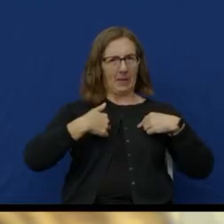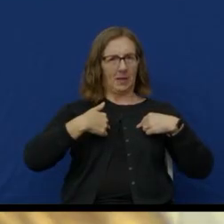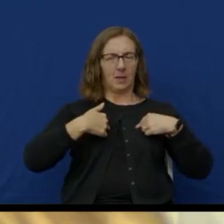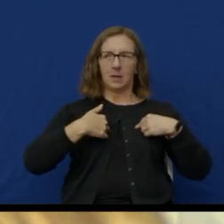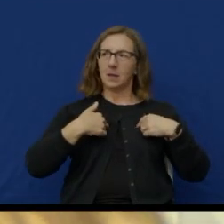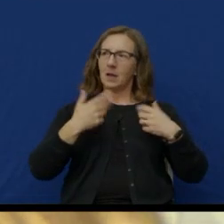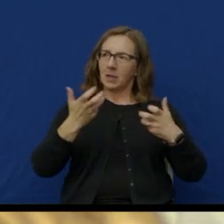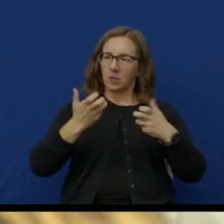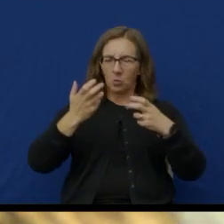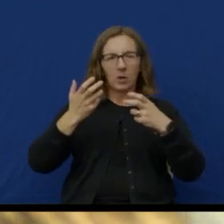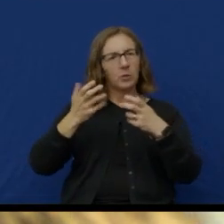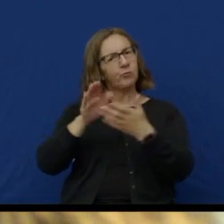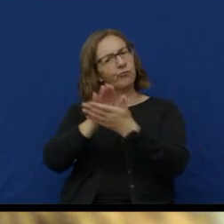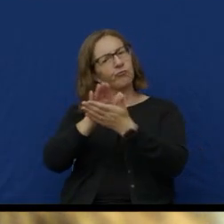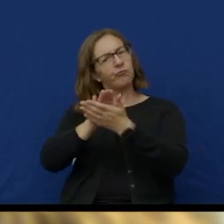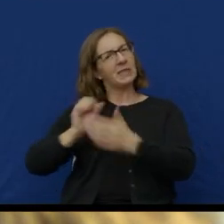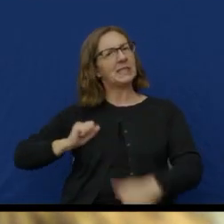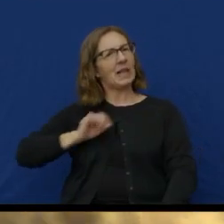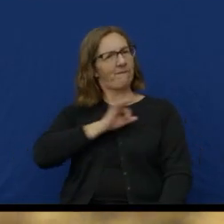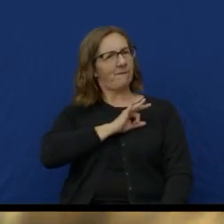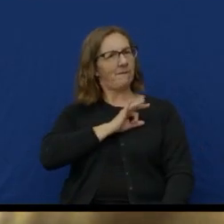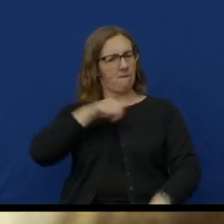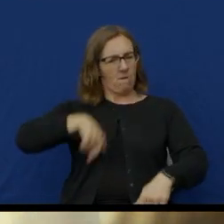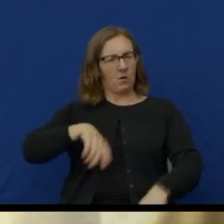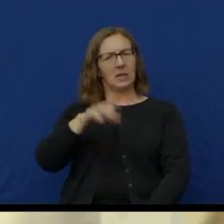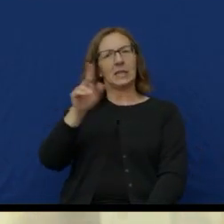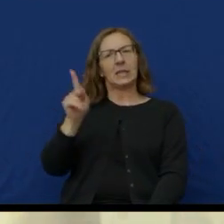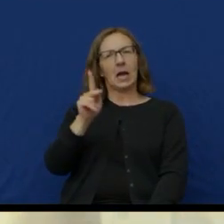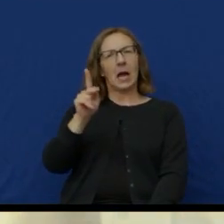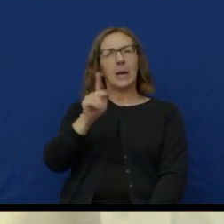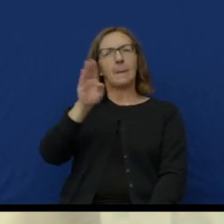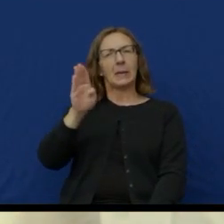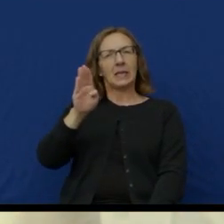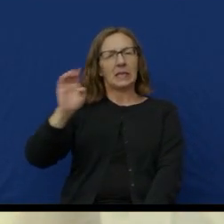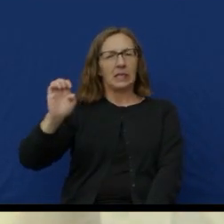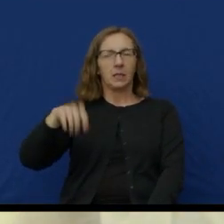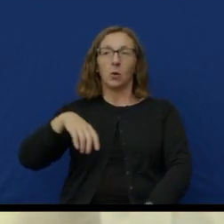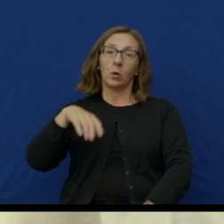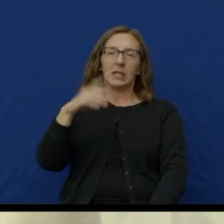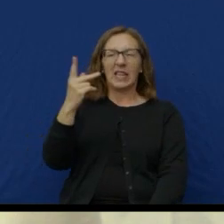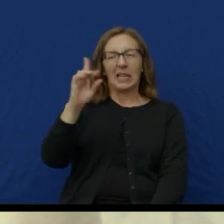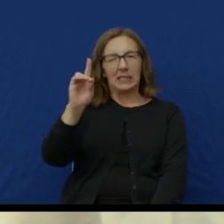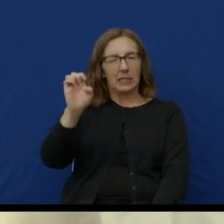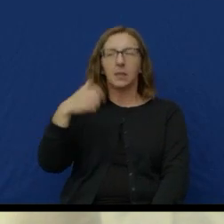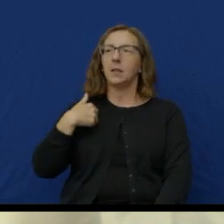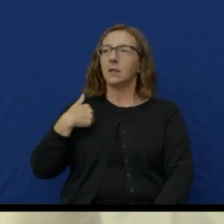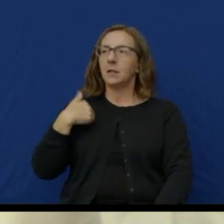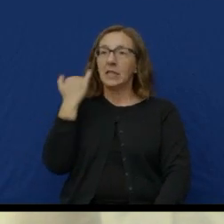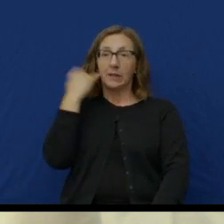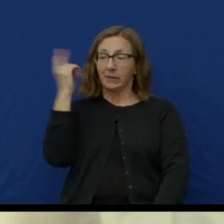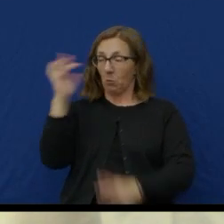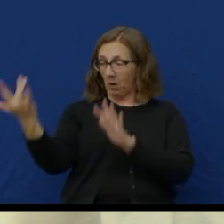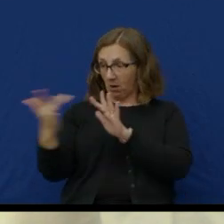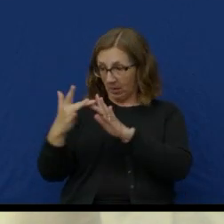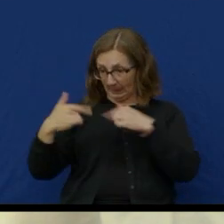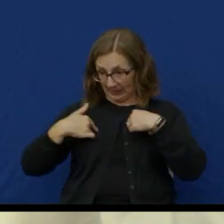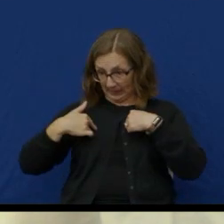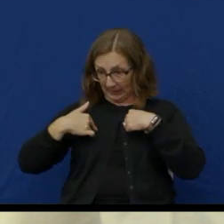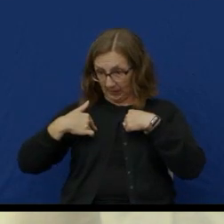compliment the KDE staff, because every time I have a question or concern or someone comes to me and I reach out